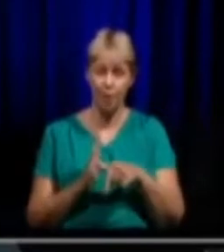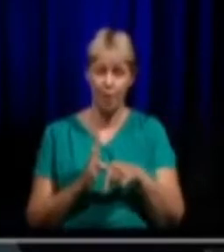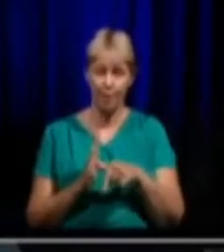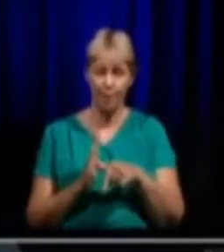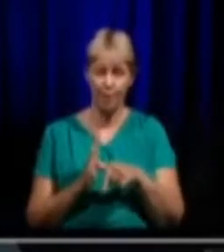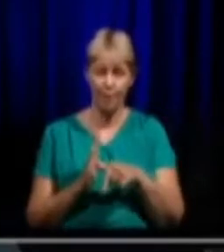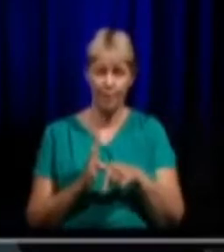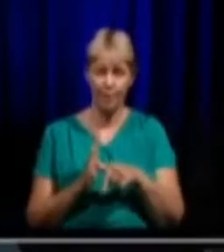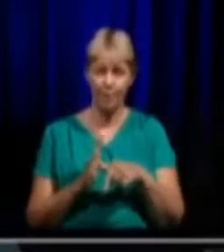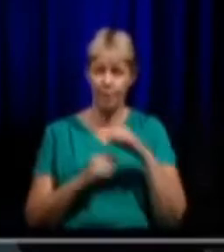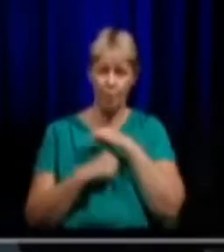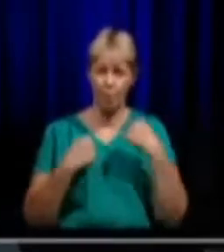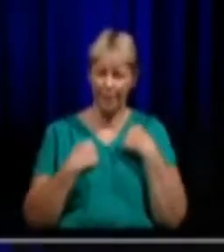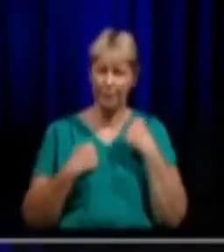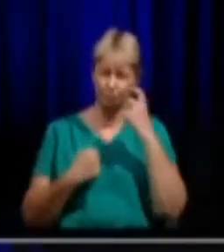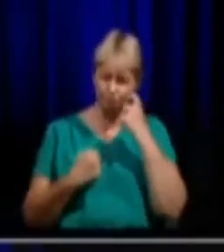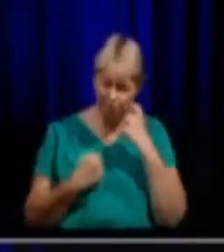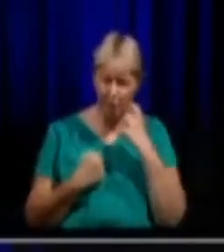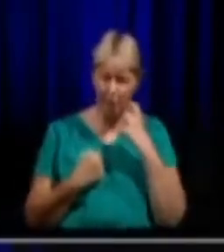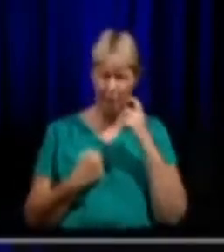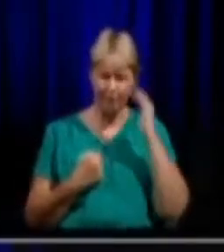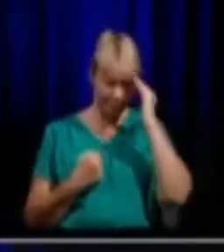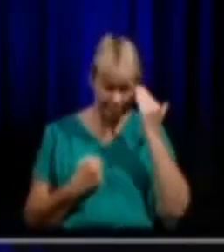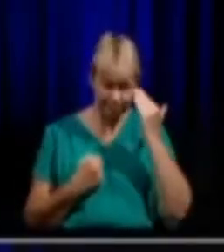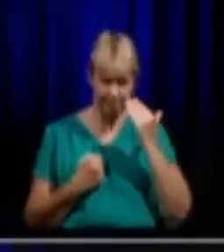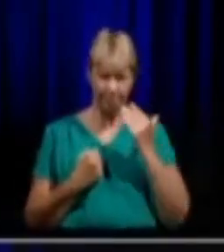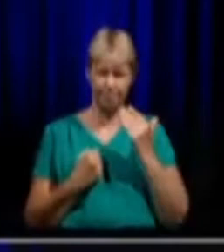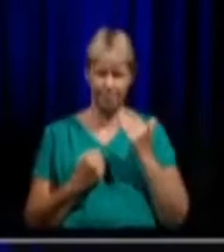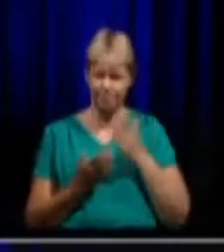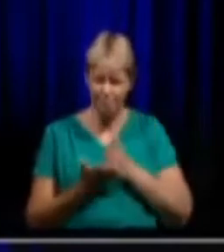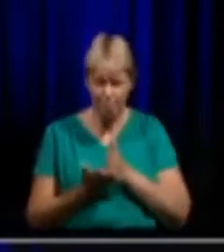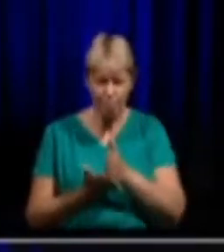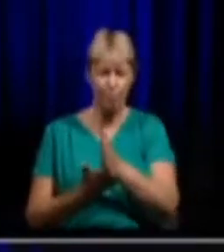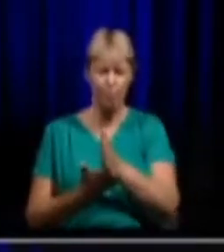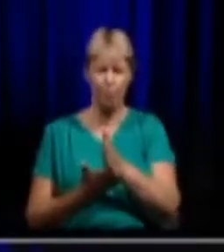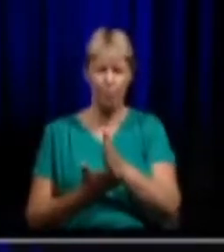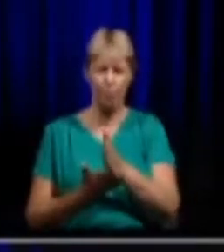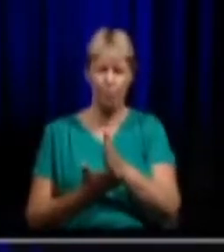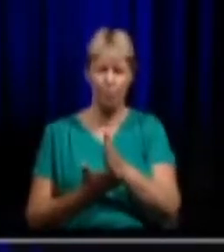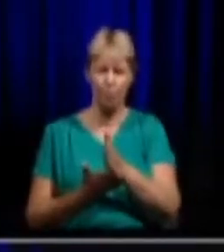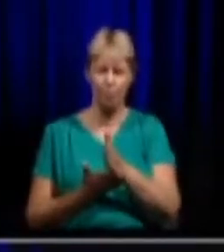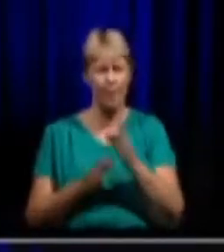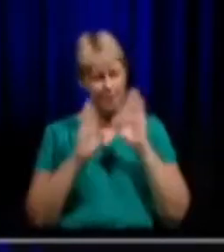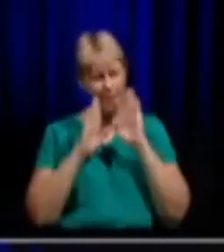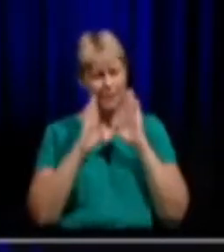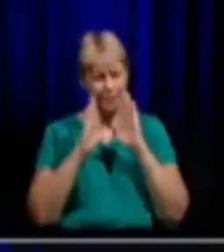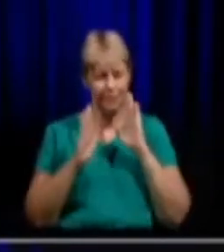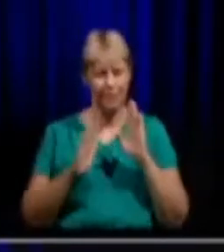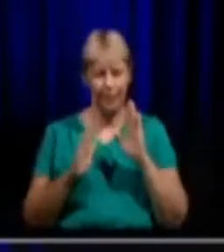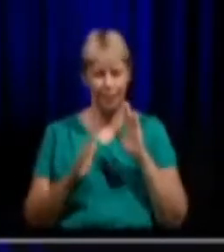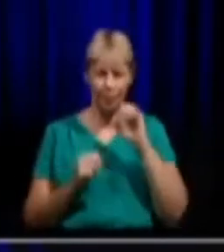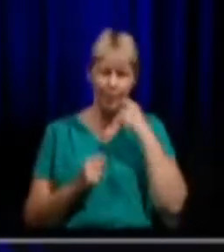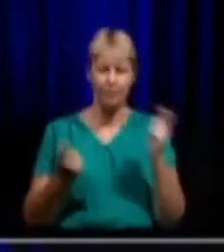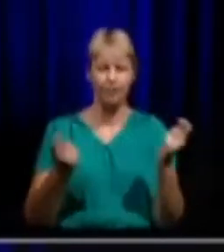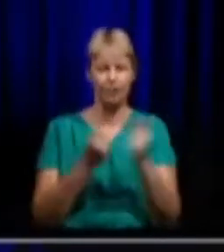just trying to get ahead with our habits, trying to put the good things in place, we will see amazing change and incredible fruit and